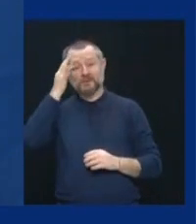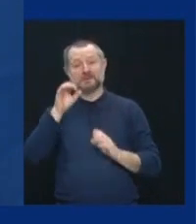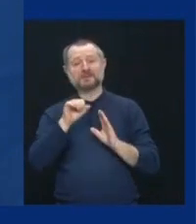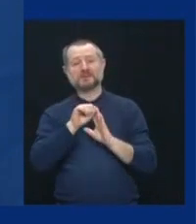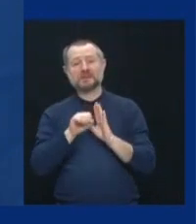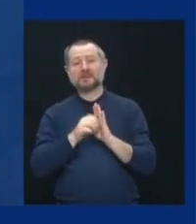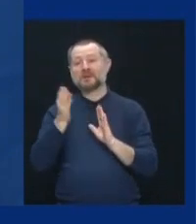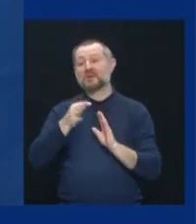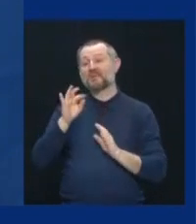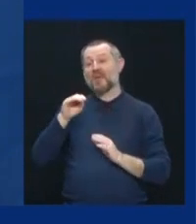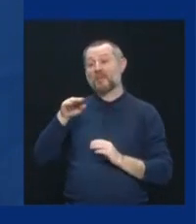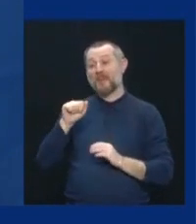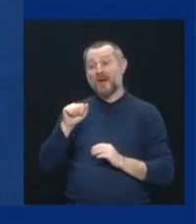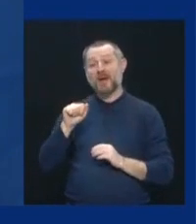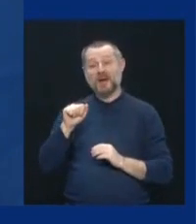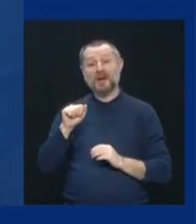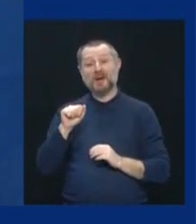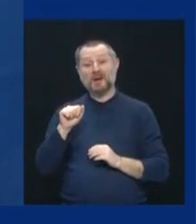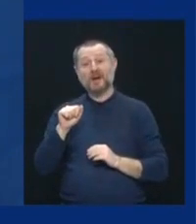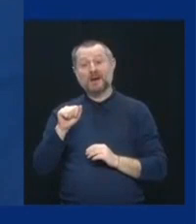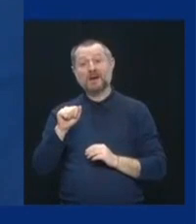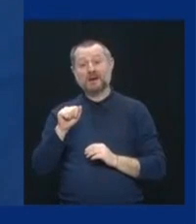state for